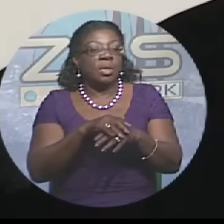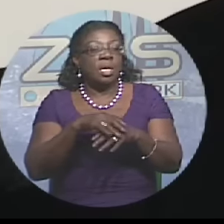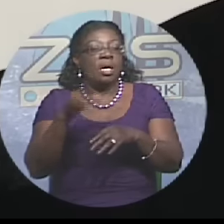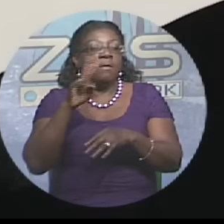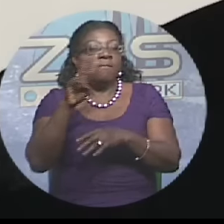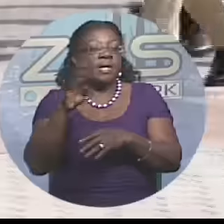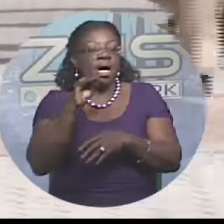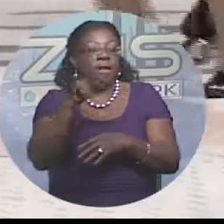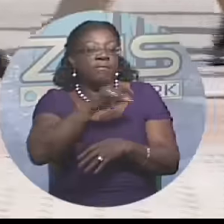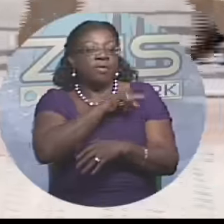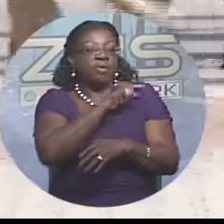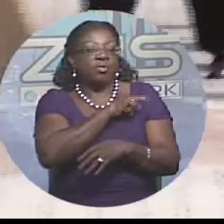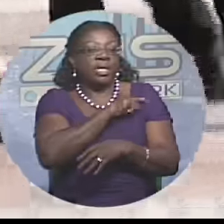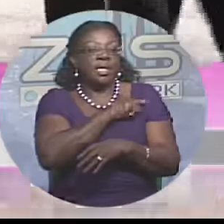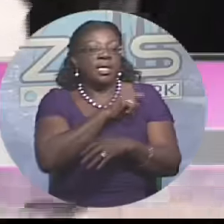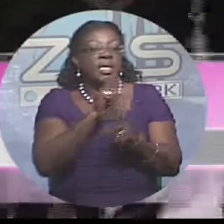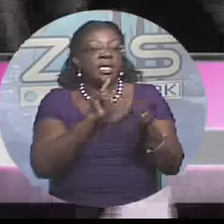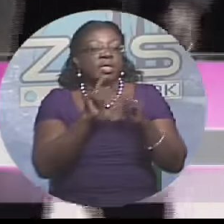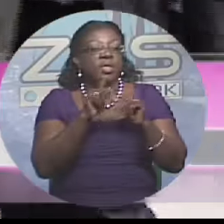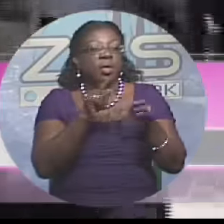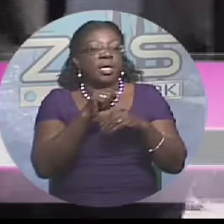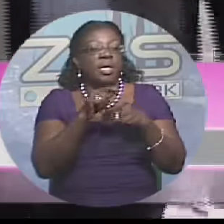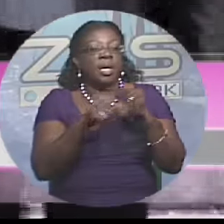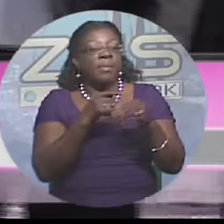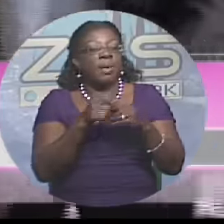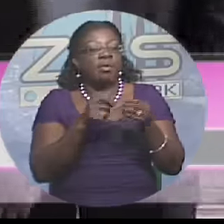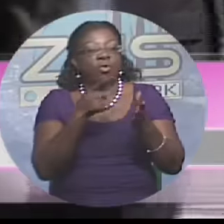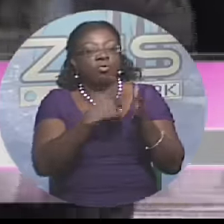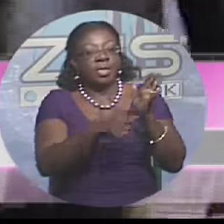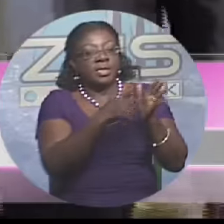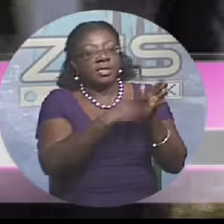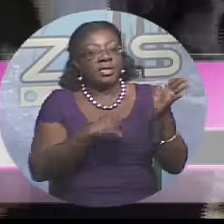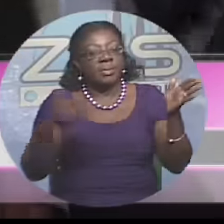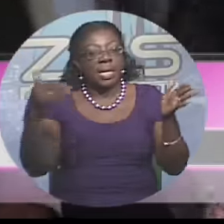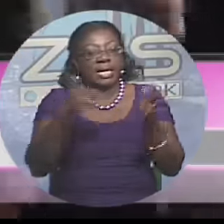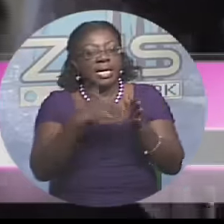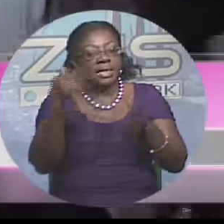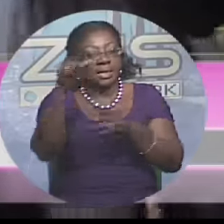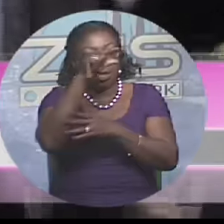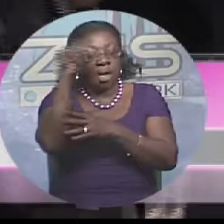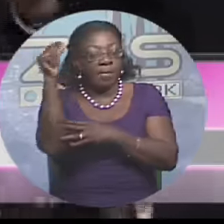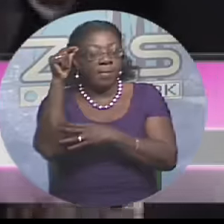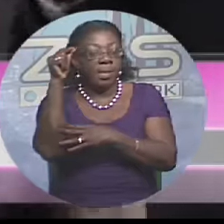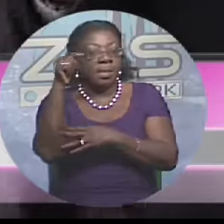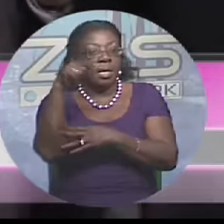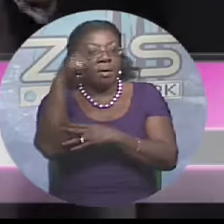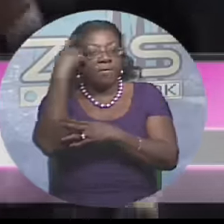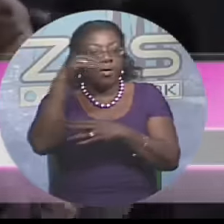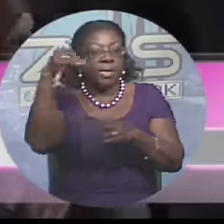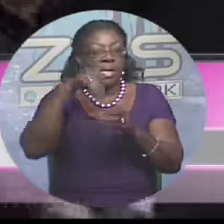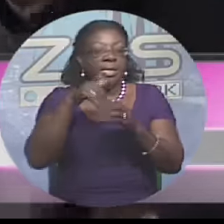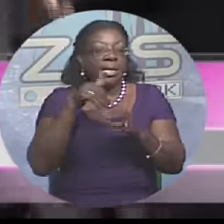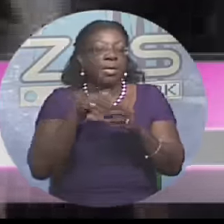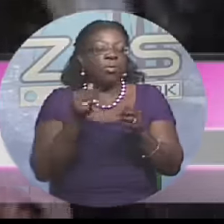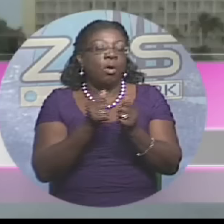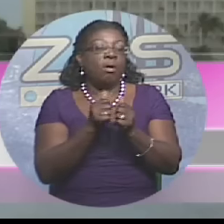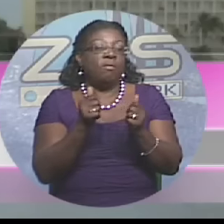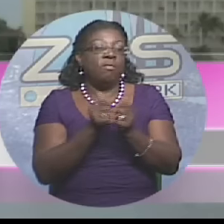V. Alfred Gray mincing no words on those who choose to criticize the government and